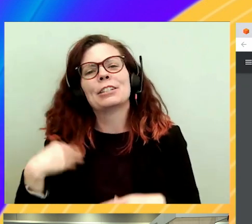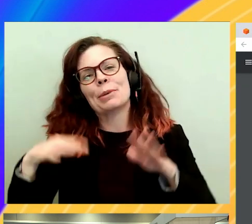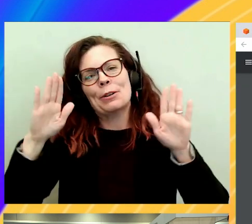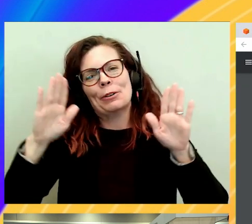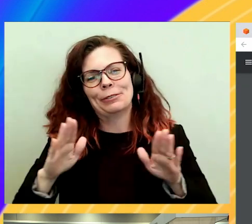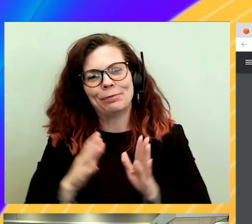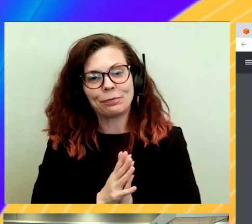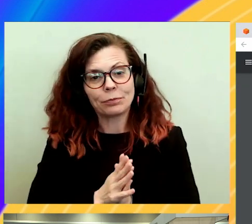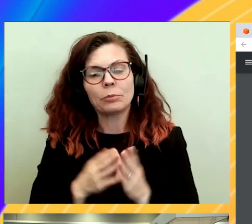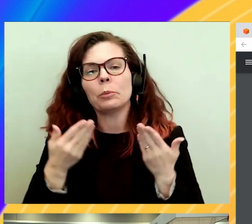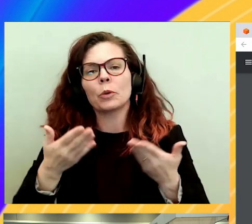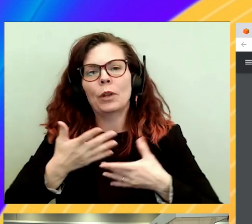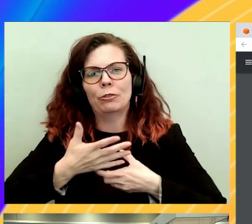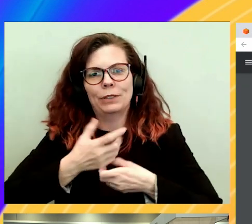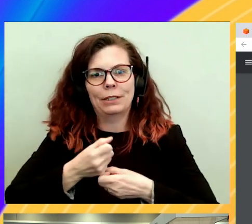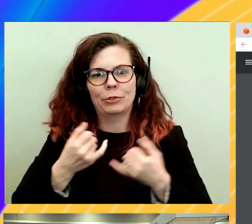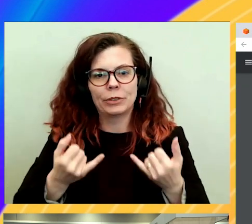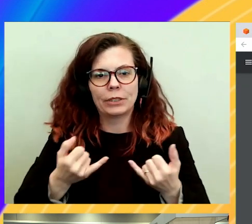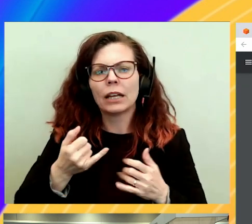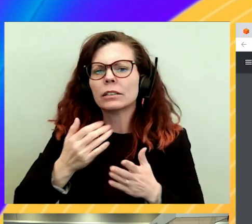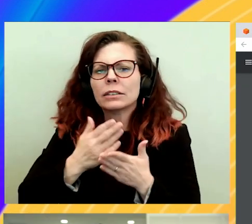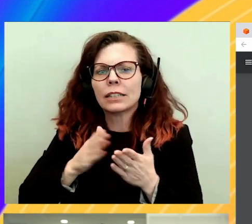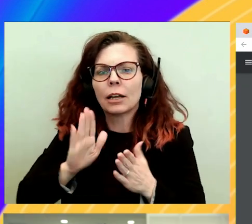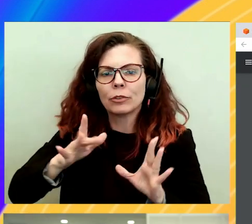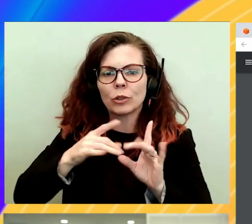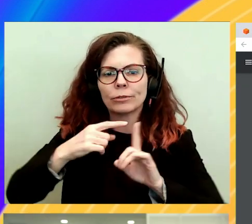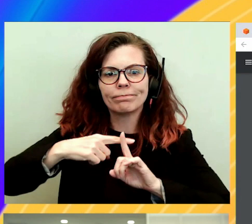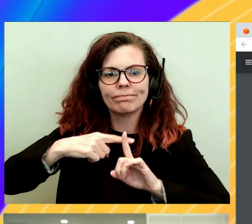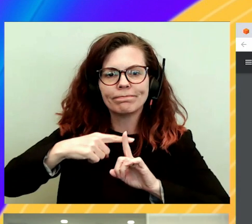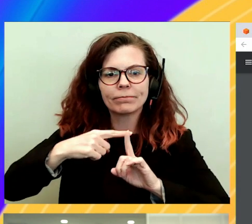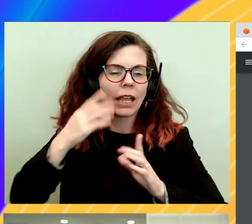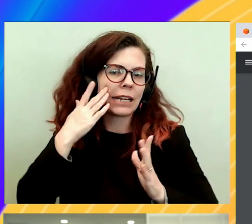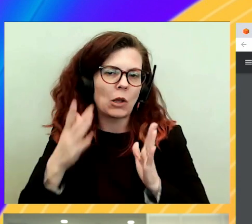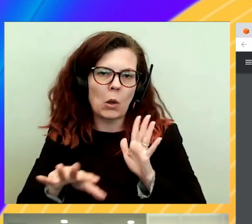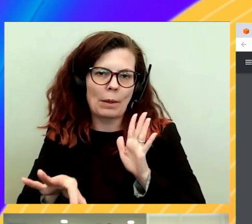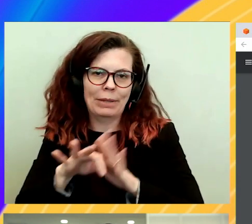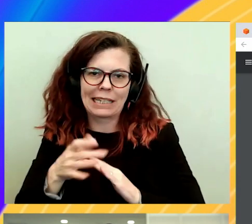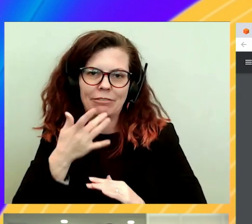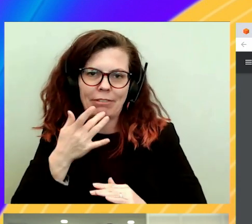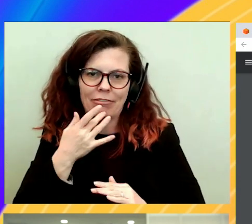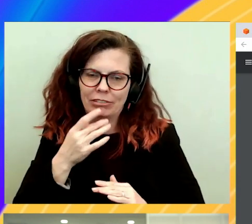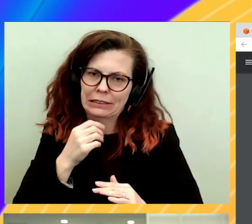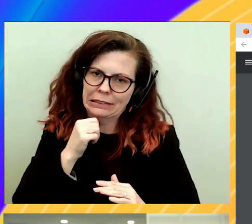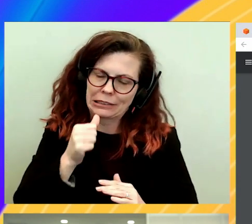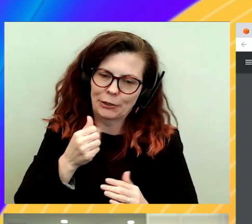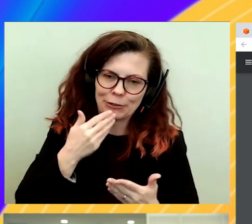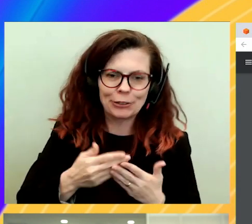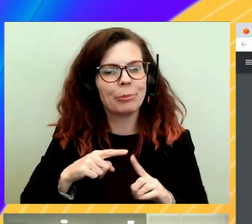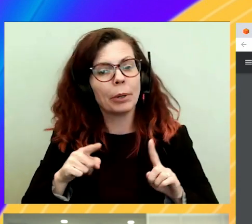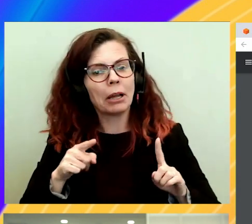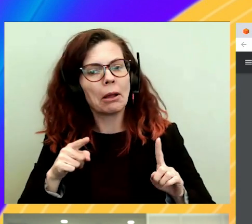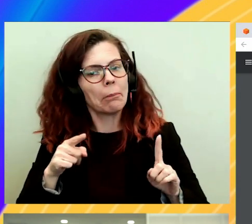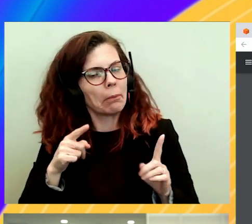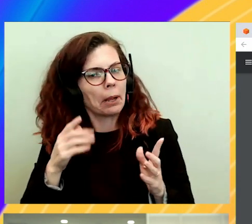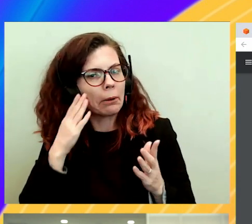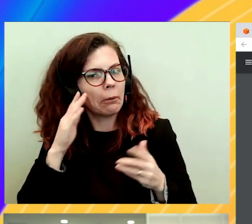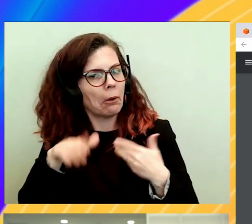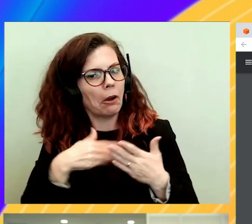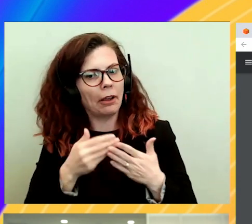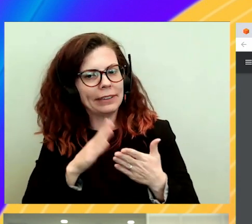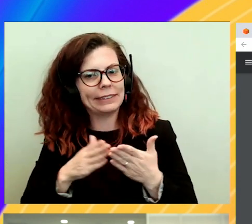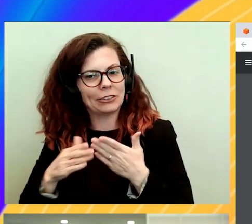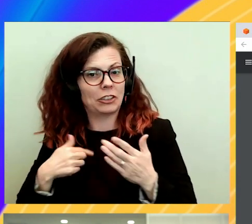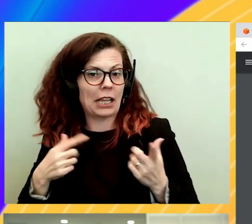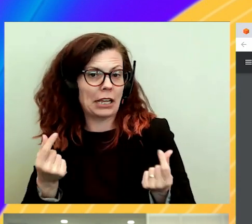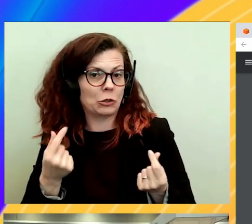recap today. What were some of your highlights? I know picking favorites isn't friendly. I loved, at least all the sections that I did. I learned a